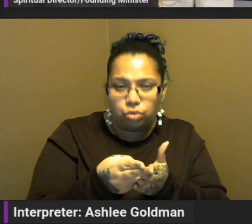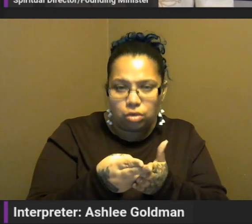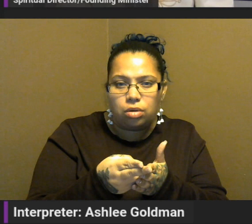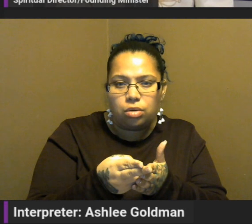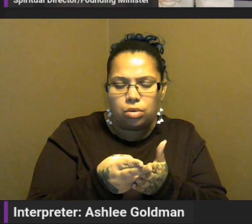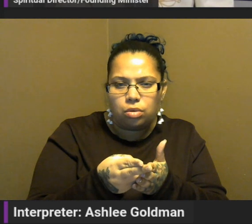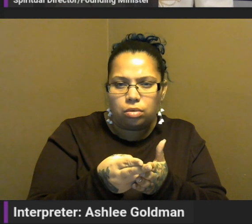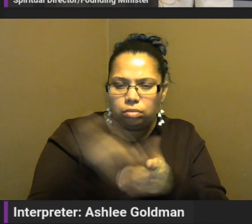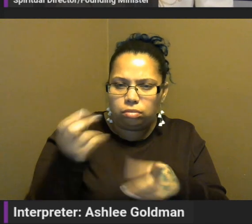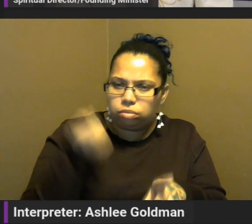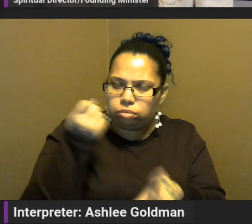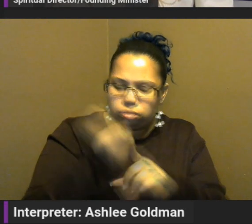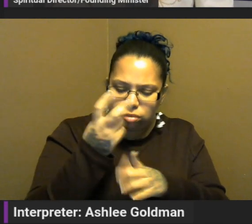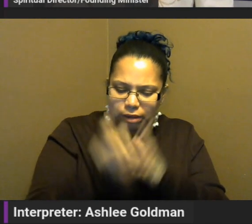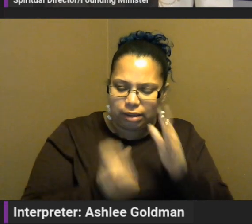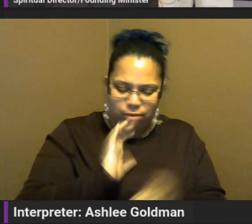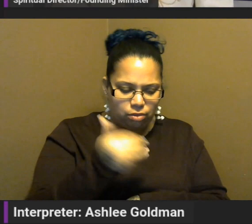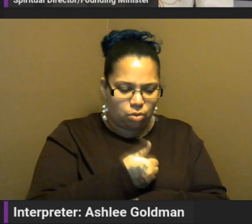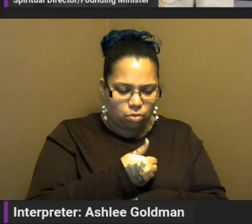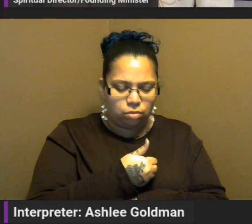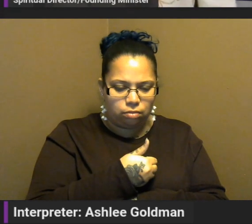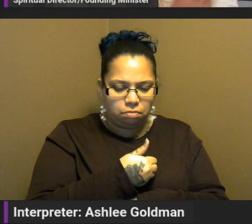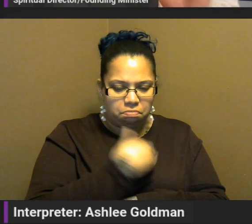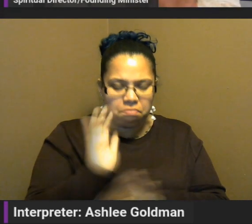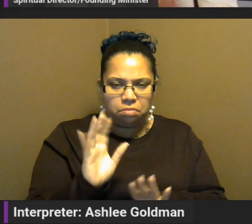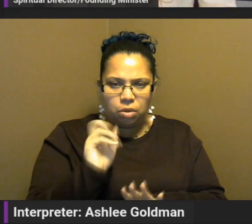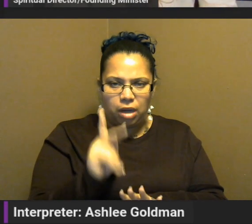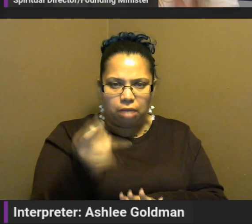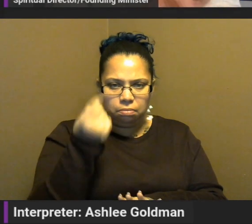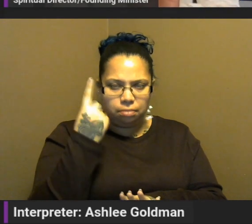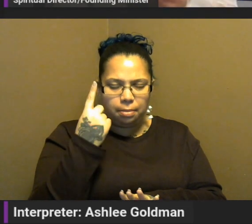Okay, I got you. I got you.